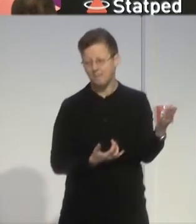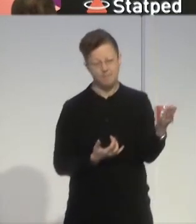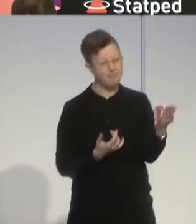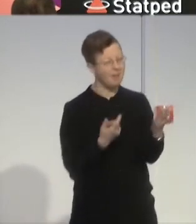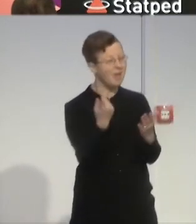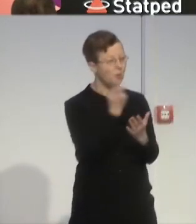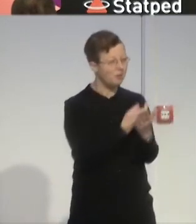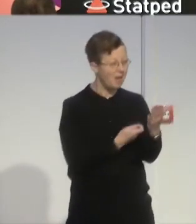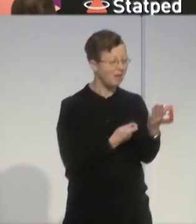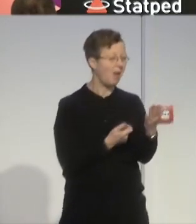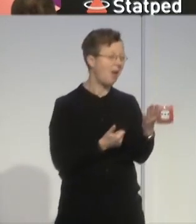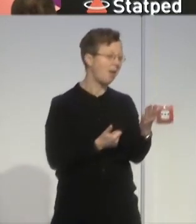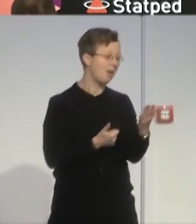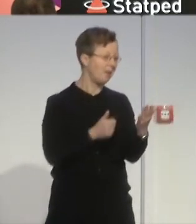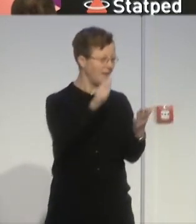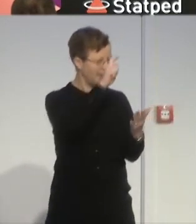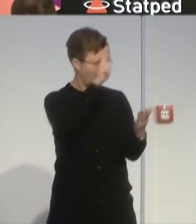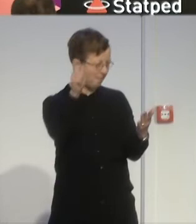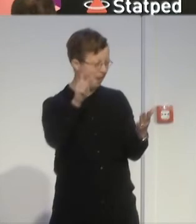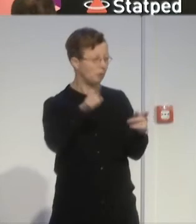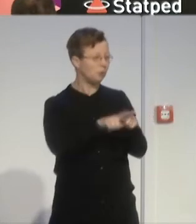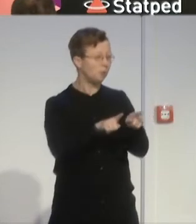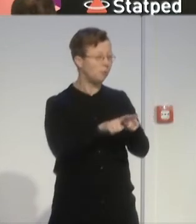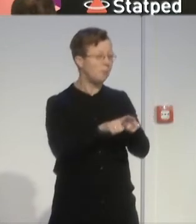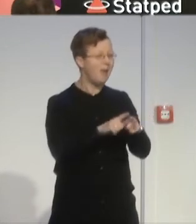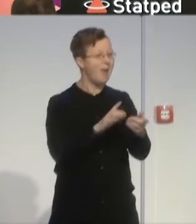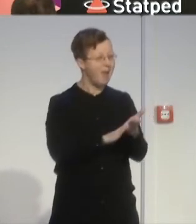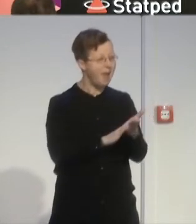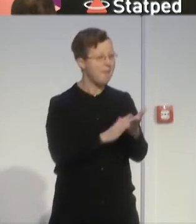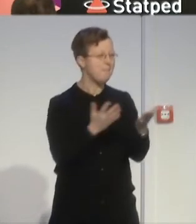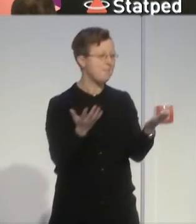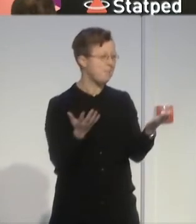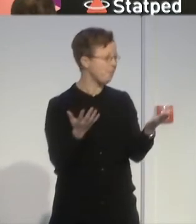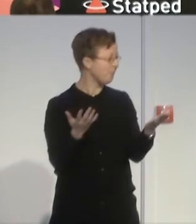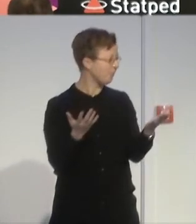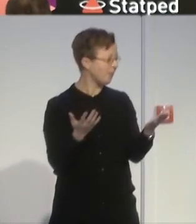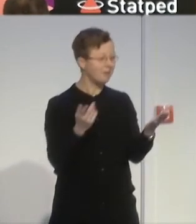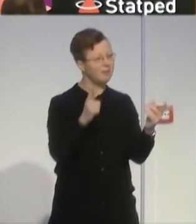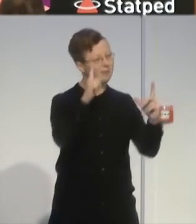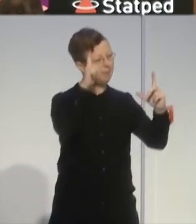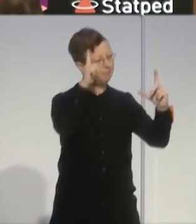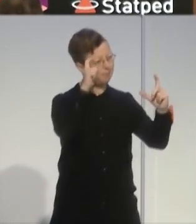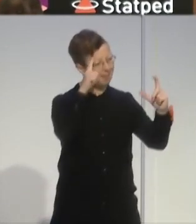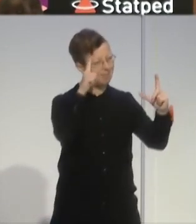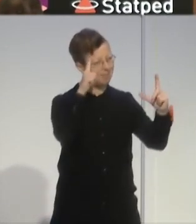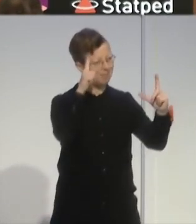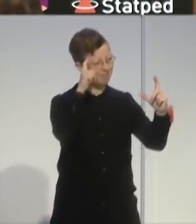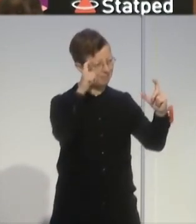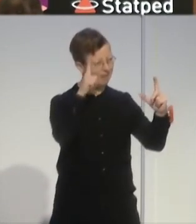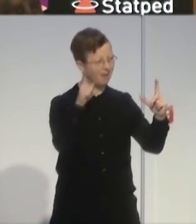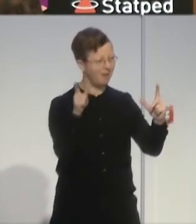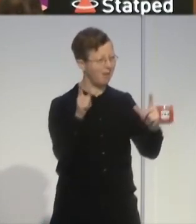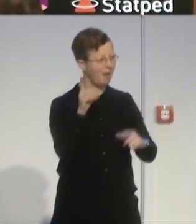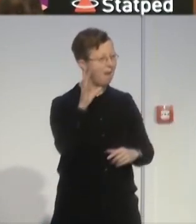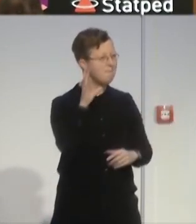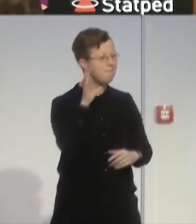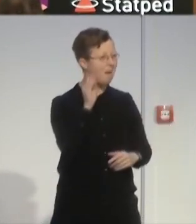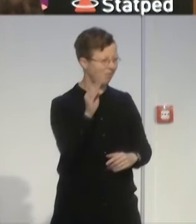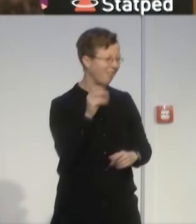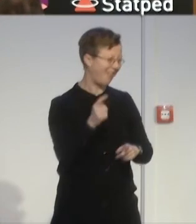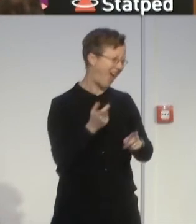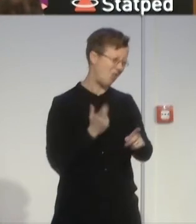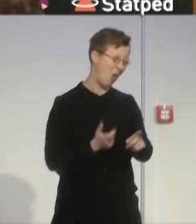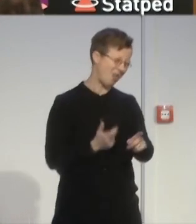essence of the topic I will talk about with this photo. The man is